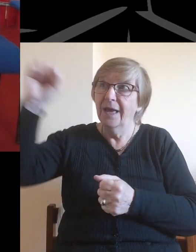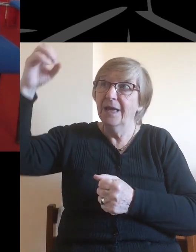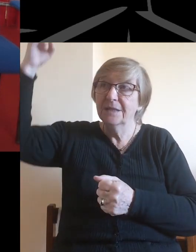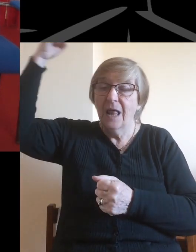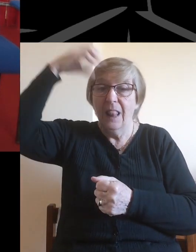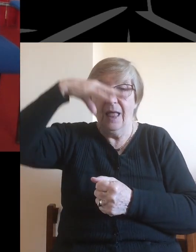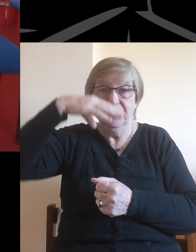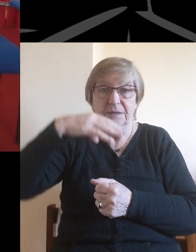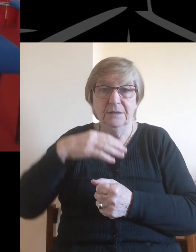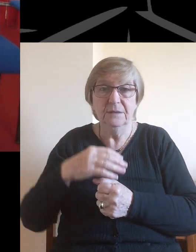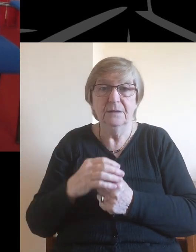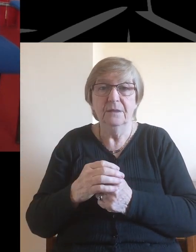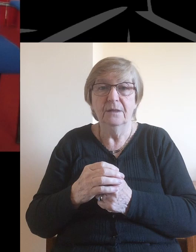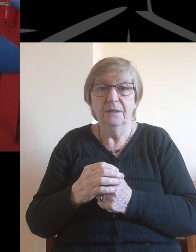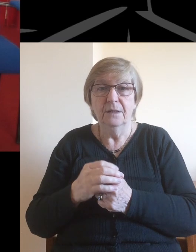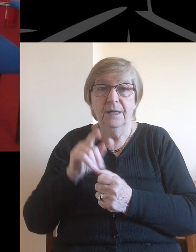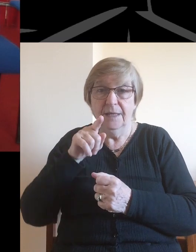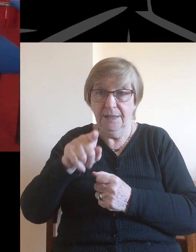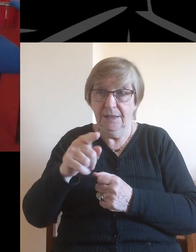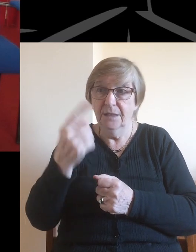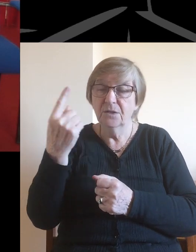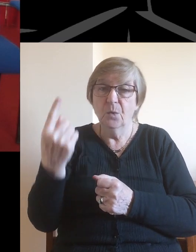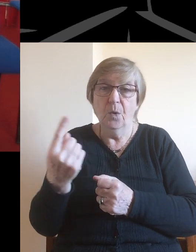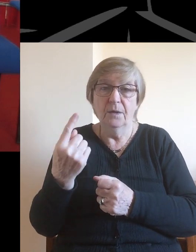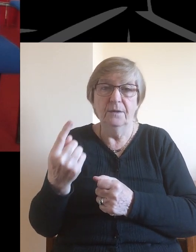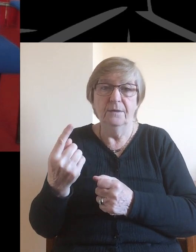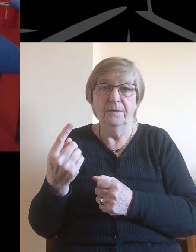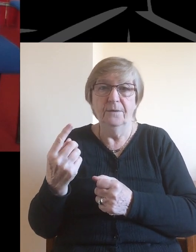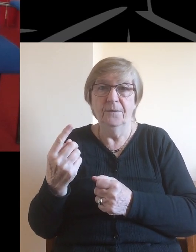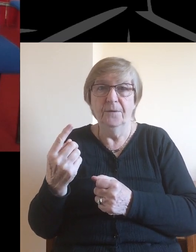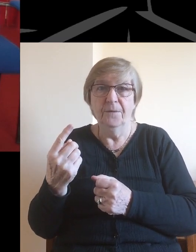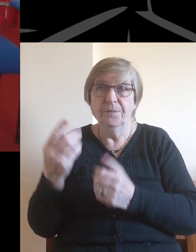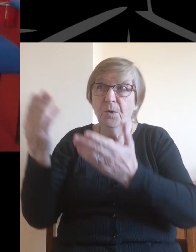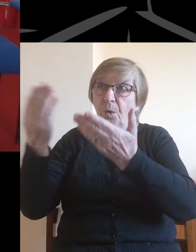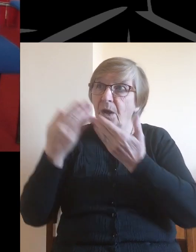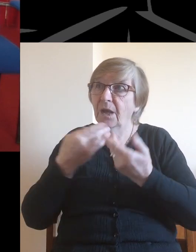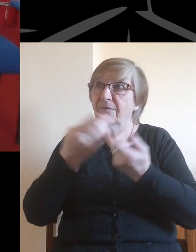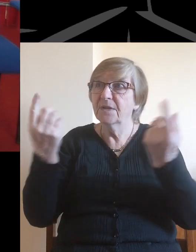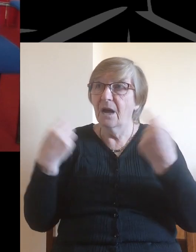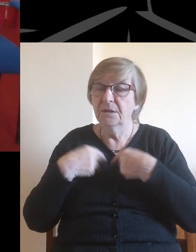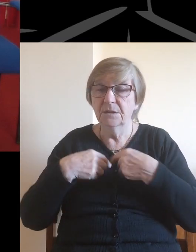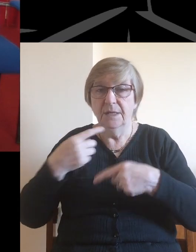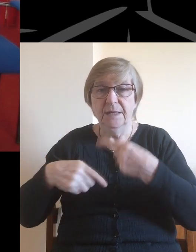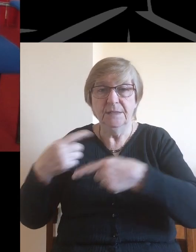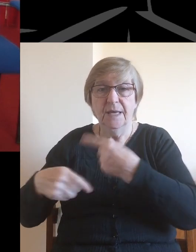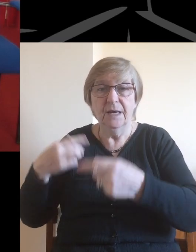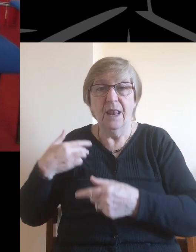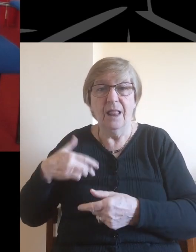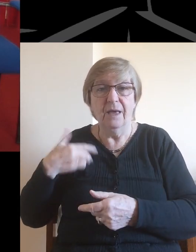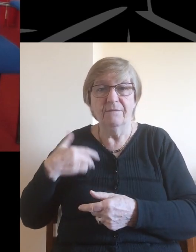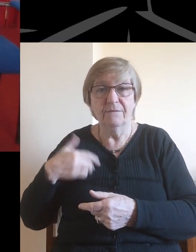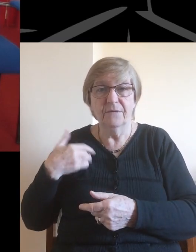And that light is the one who gives us eternal life.